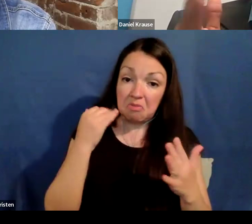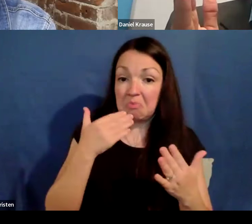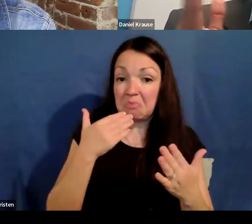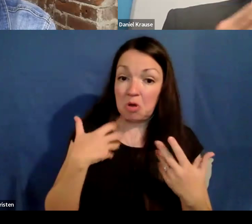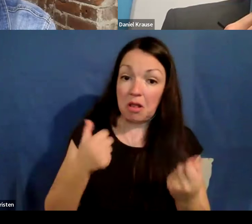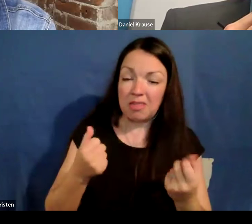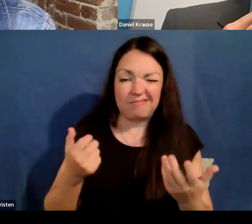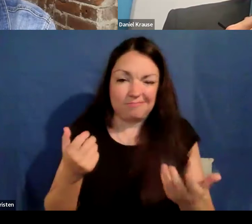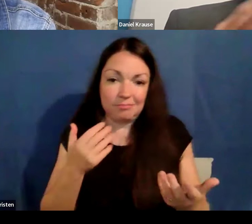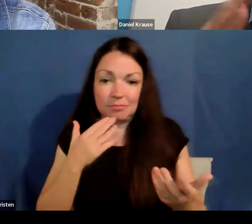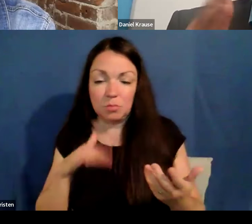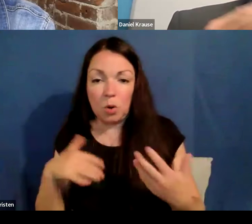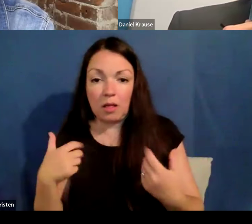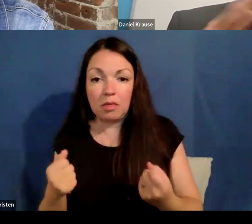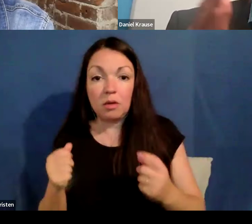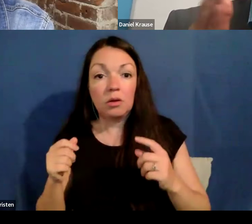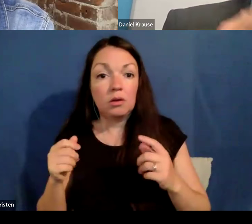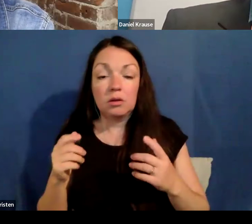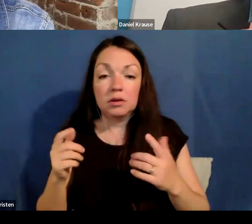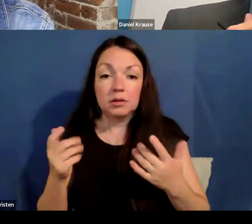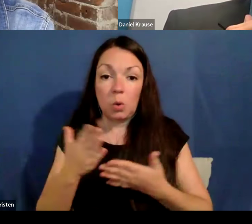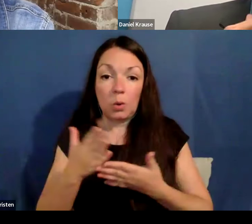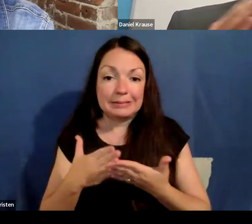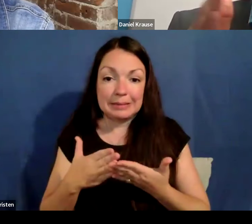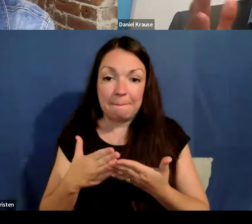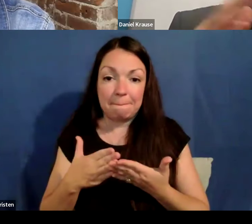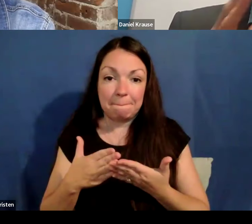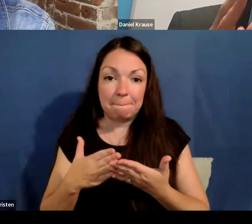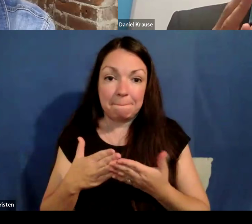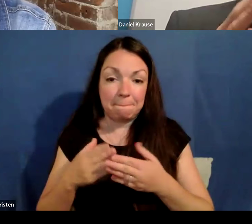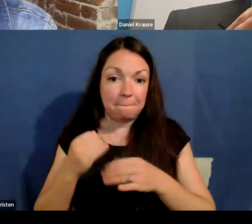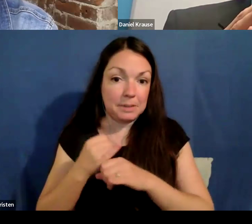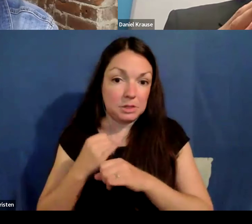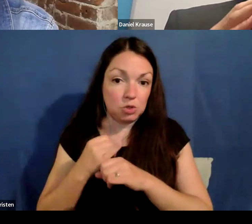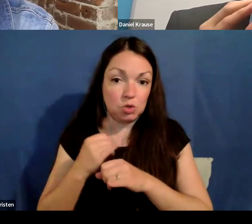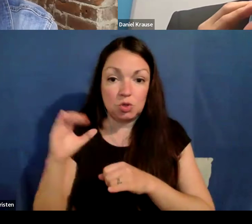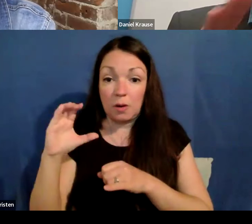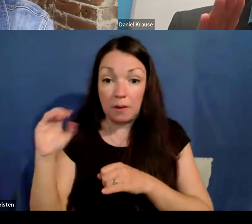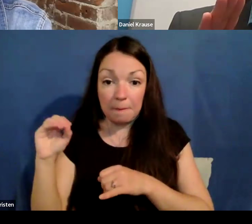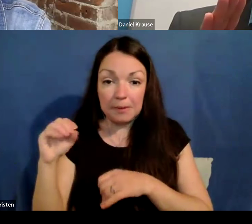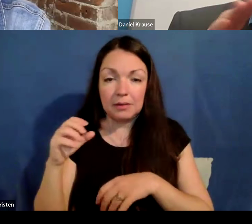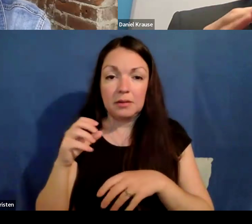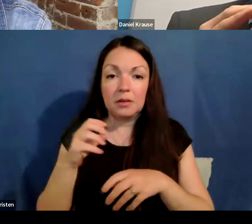health, go to some institution, some company,